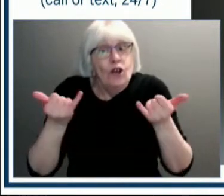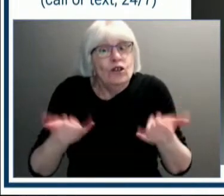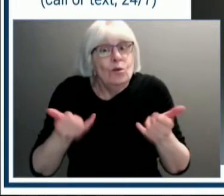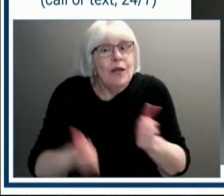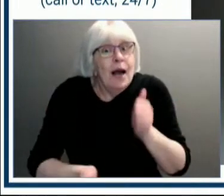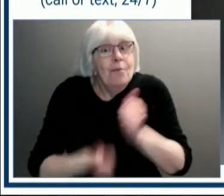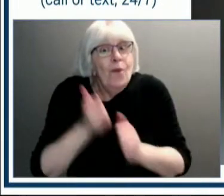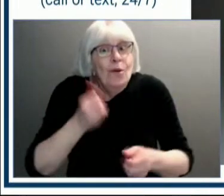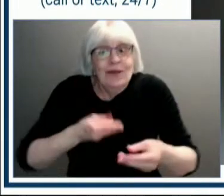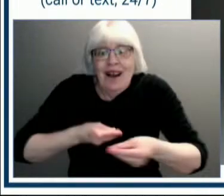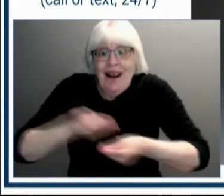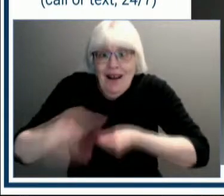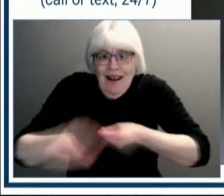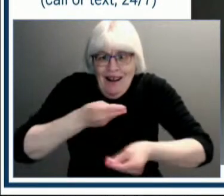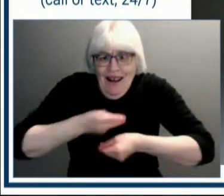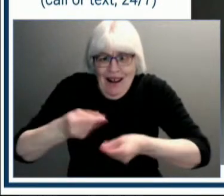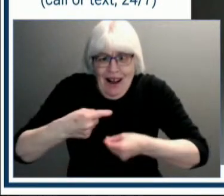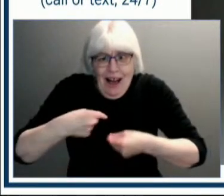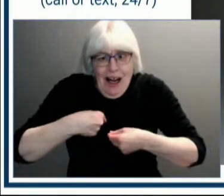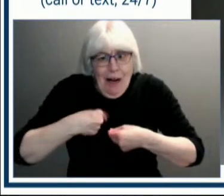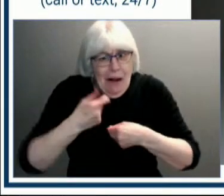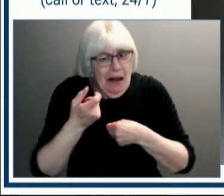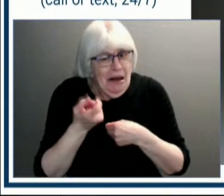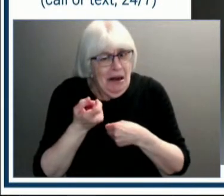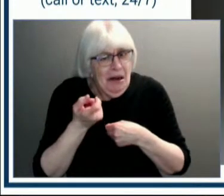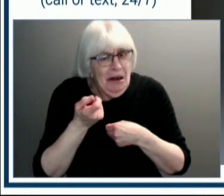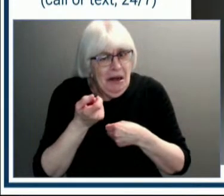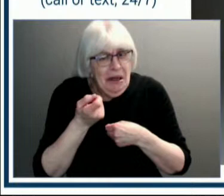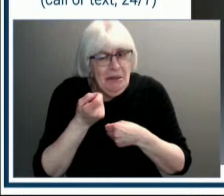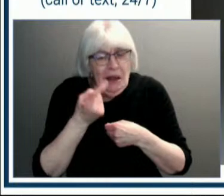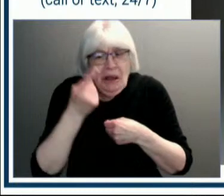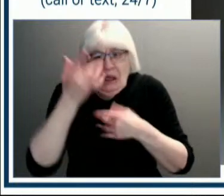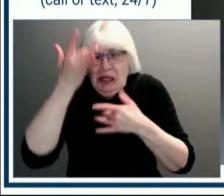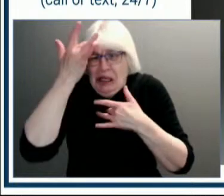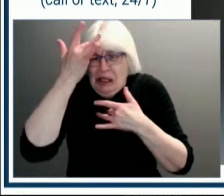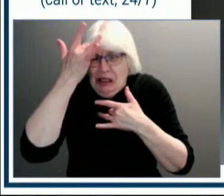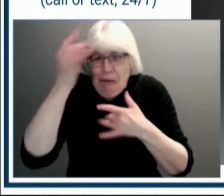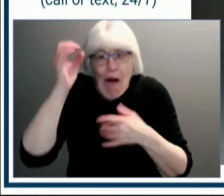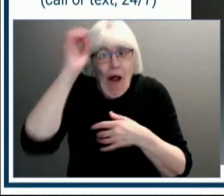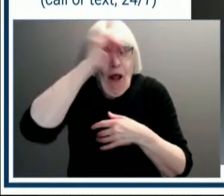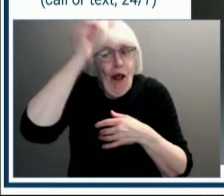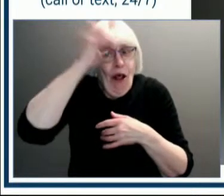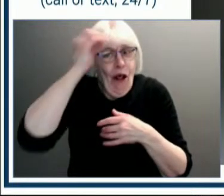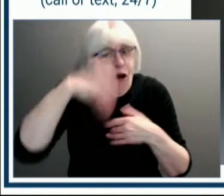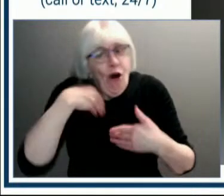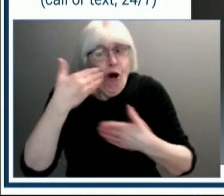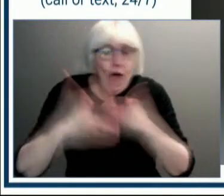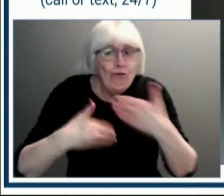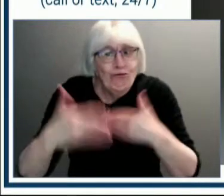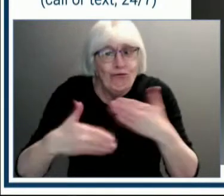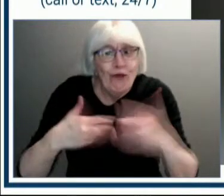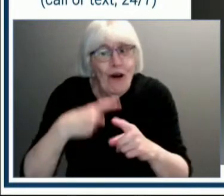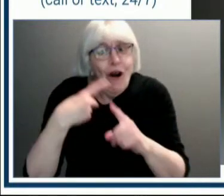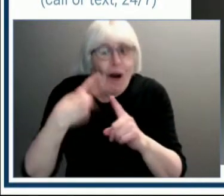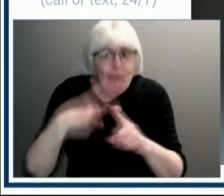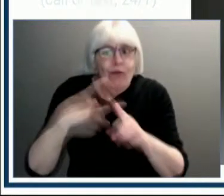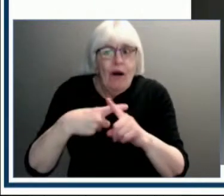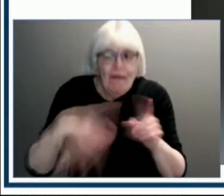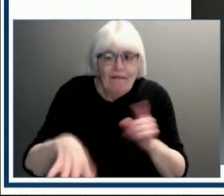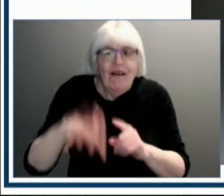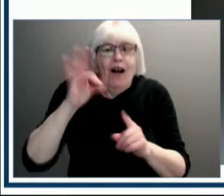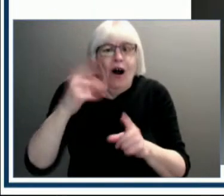of the illness, generally 1 to 2 days before a positive test or symptoms begin, and then the first 2 to 3 days